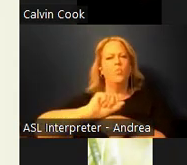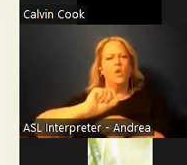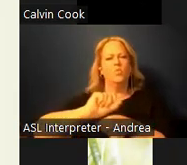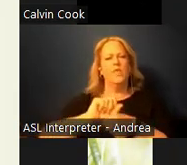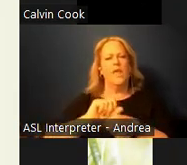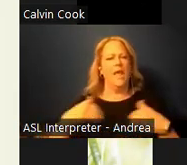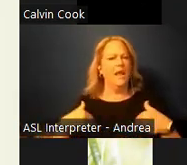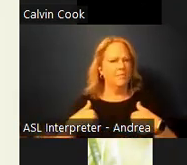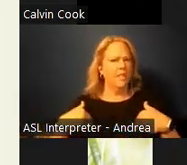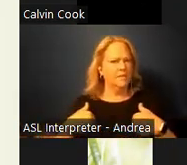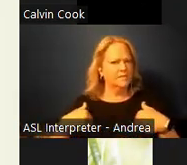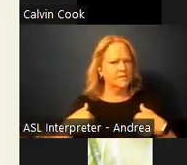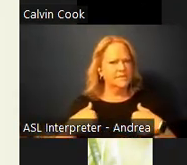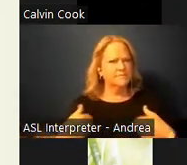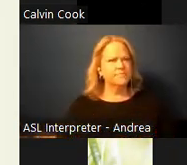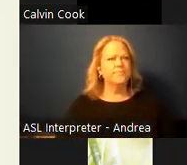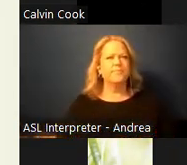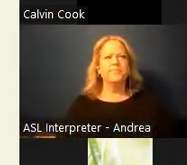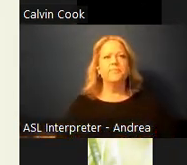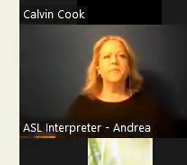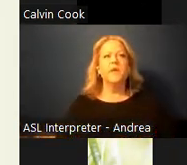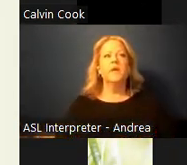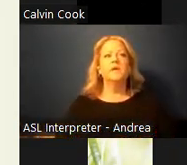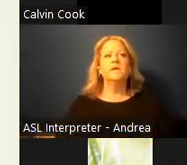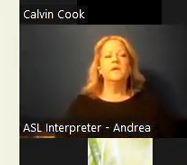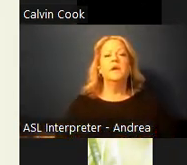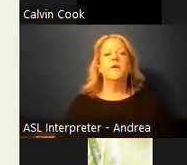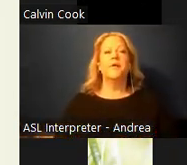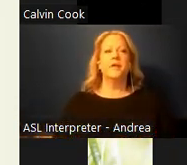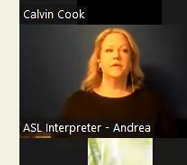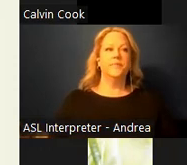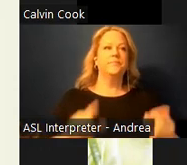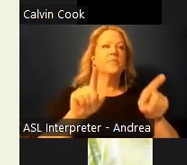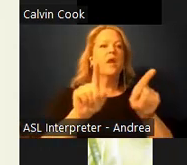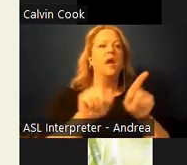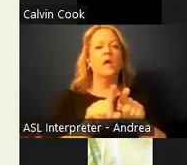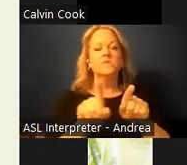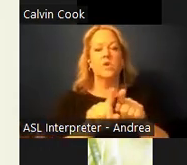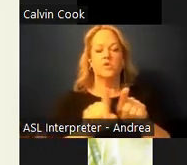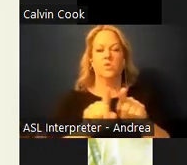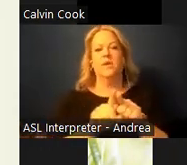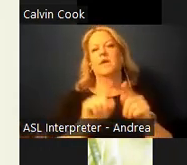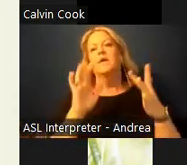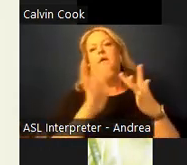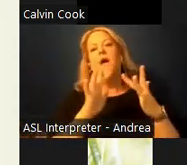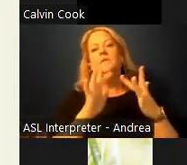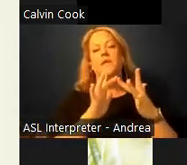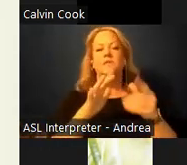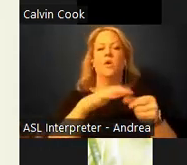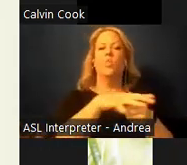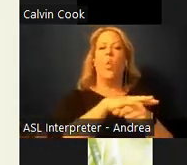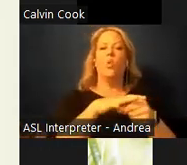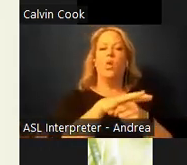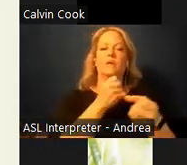Another way that you can start to get involved is to contact your local self-advocacy groups.